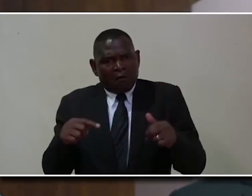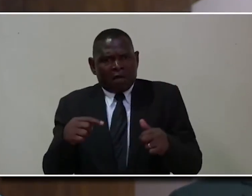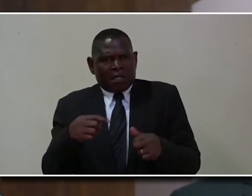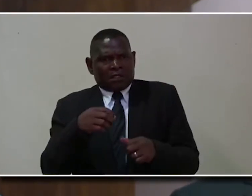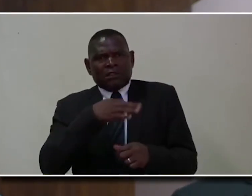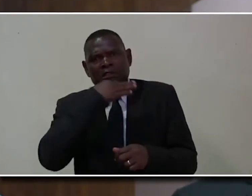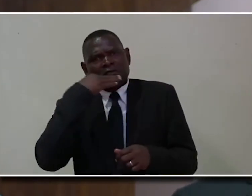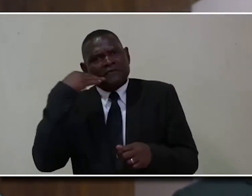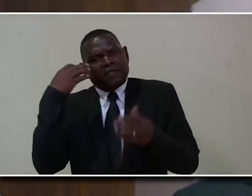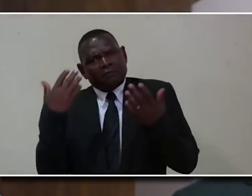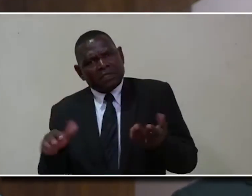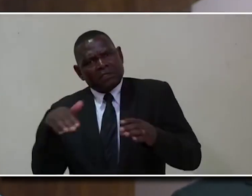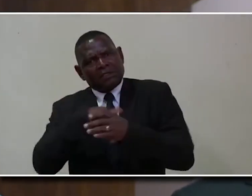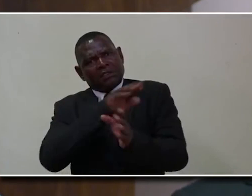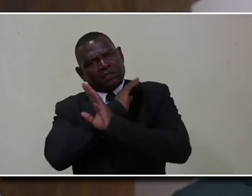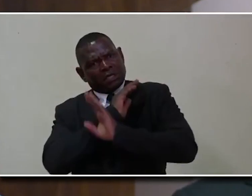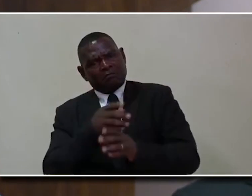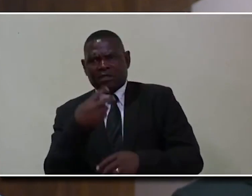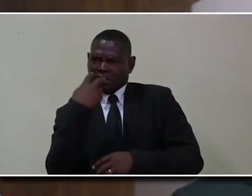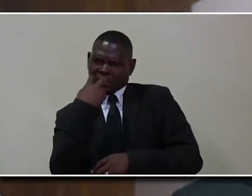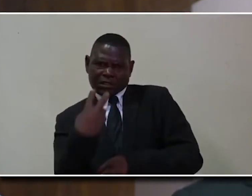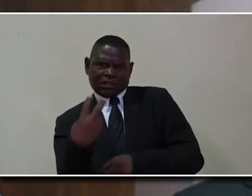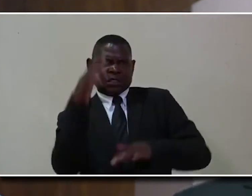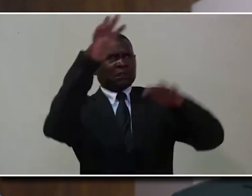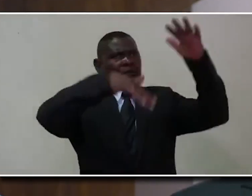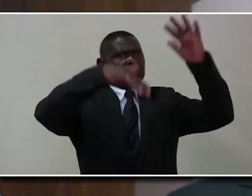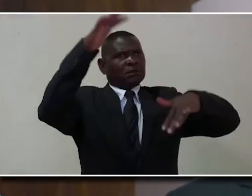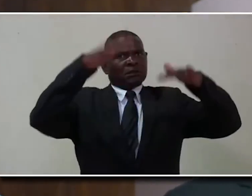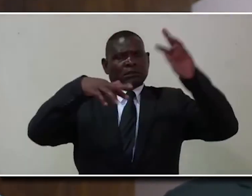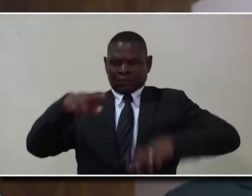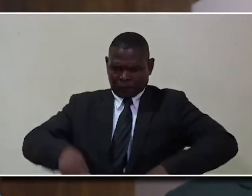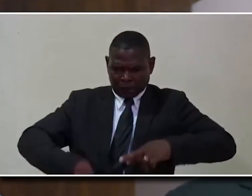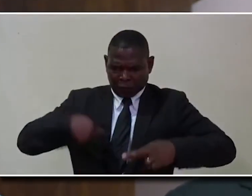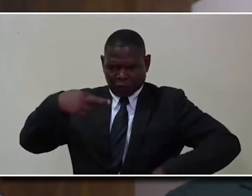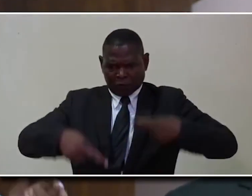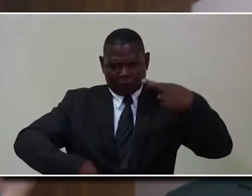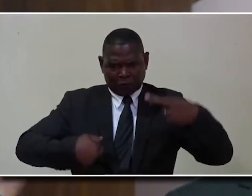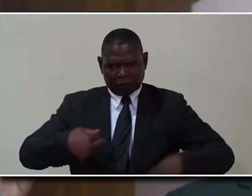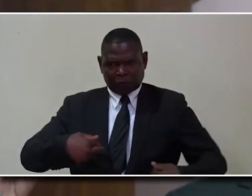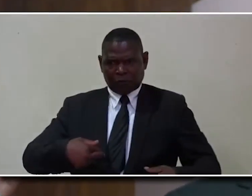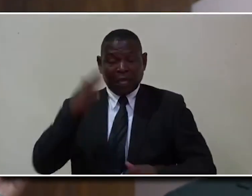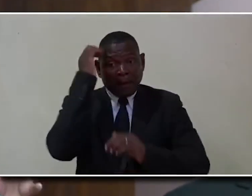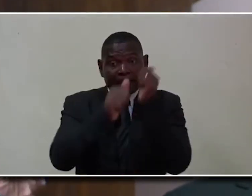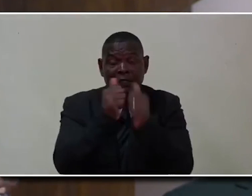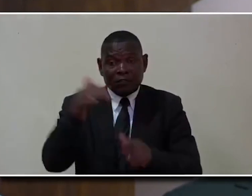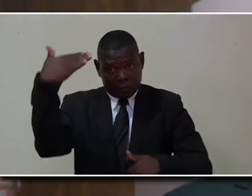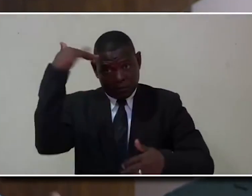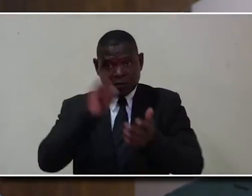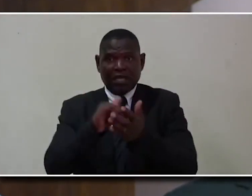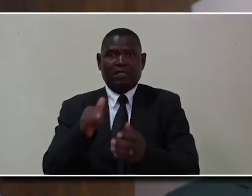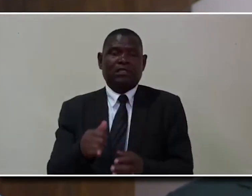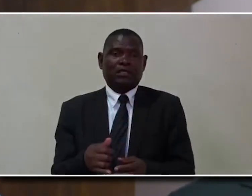walimi pomwe mvura ili kugwa bwino monga kuchitikira kuno Mzambia, they rejoice. Akondwera. Because they know that the crop will have